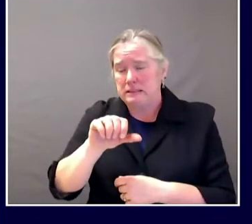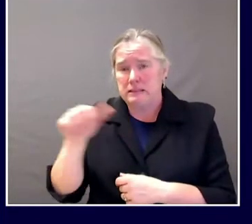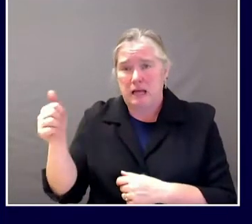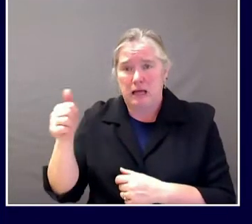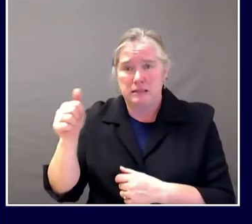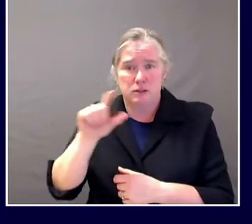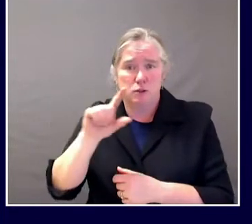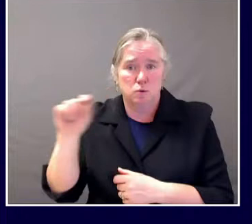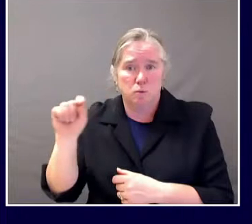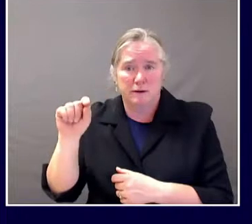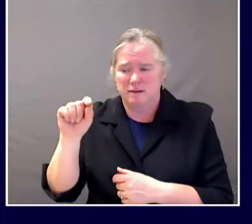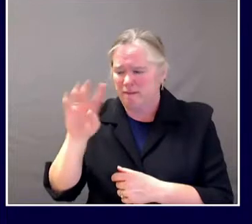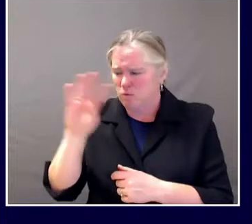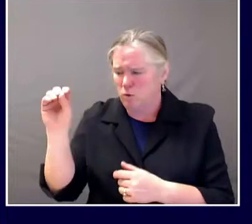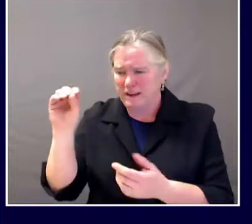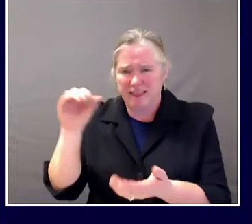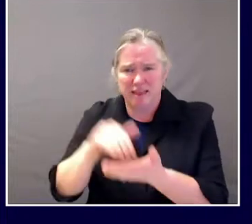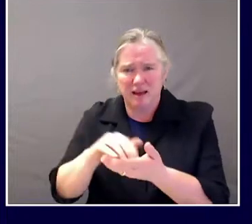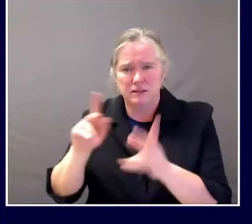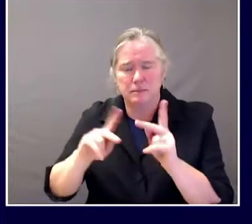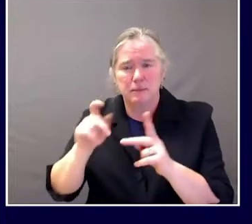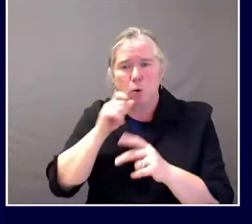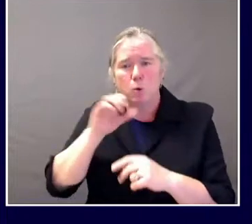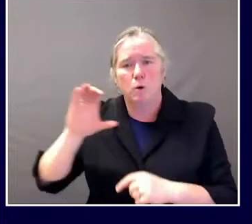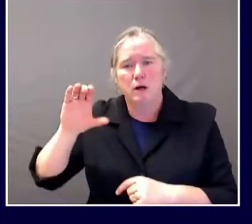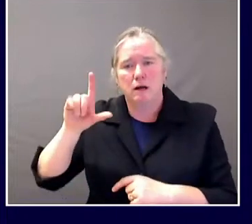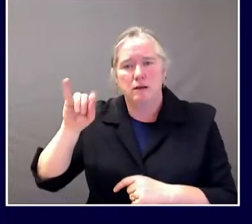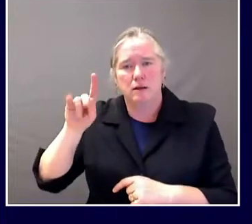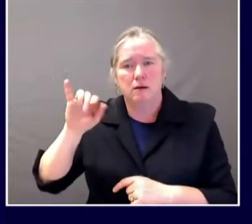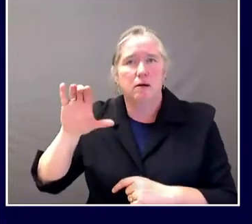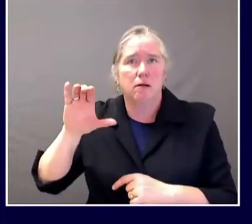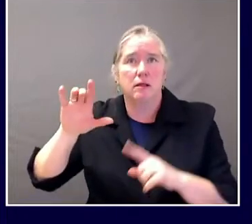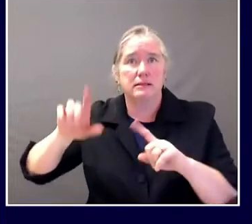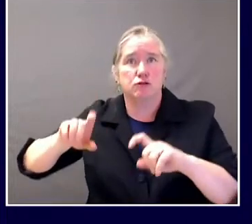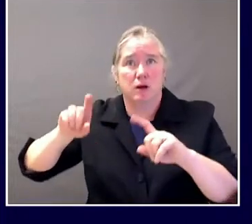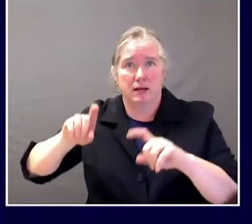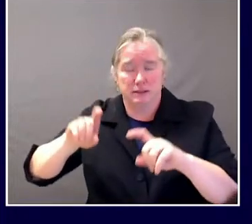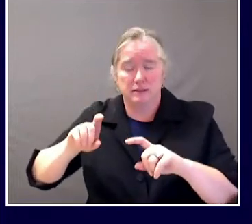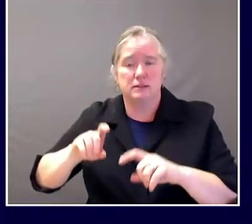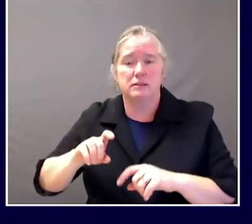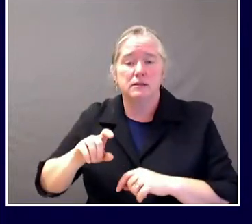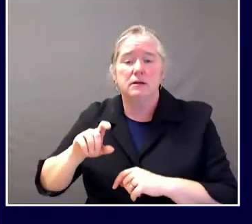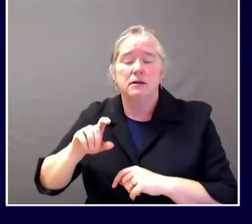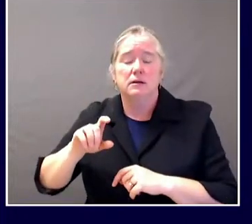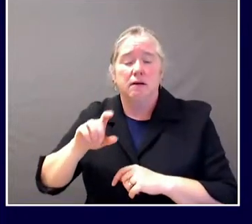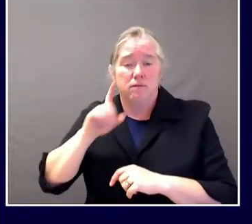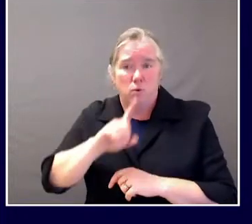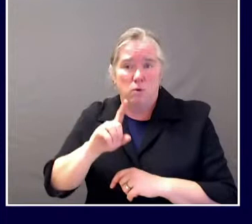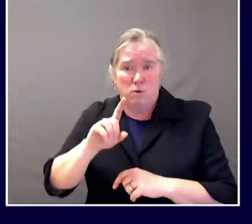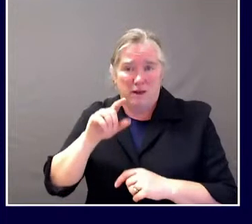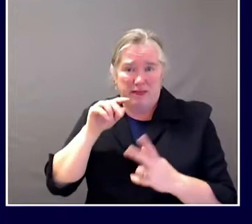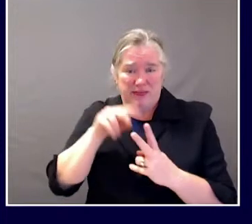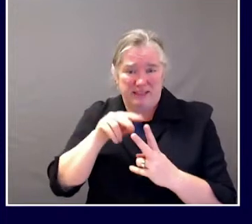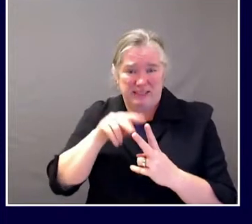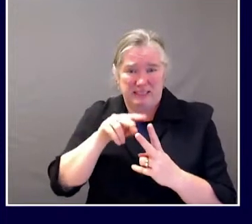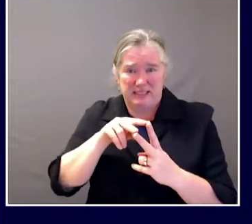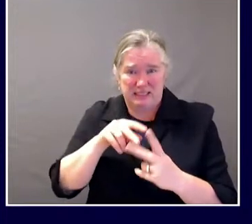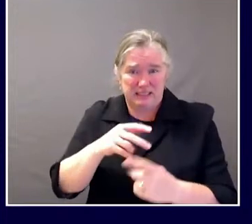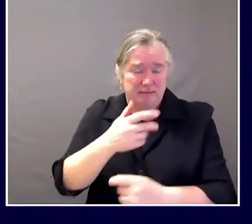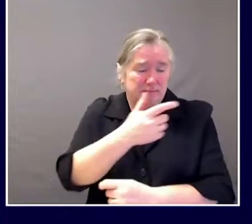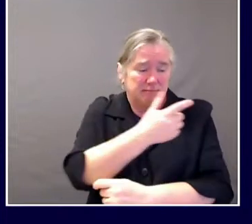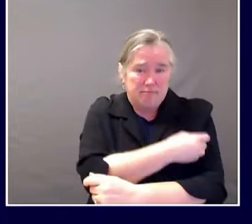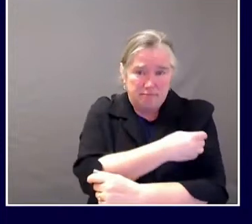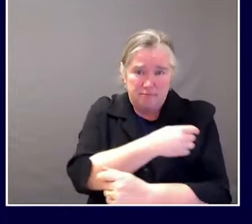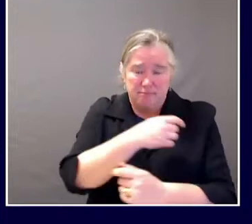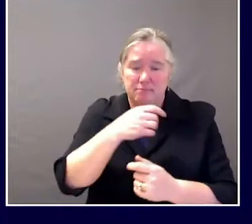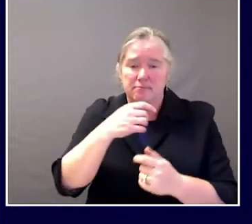clinical trials around COVID-19, this type of low platelet count phenomenon